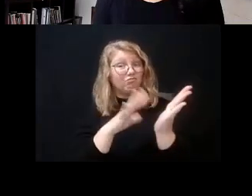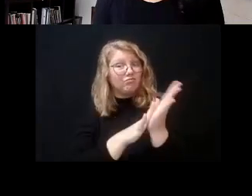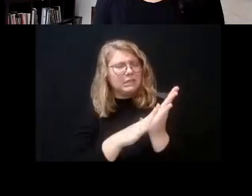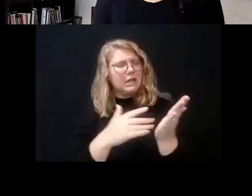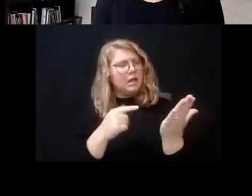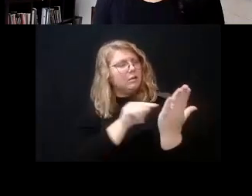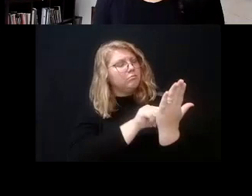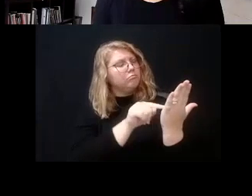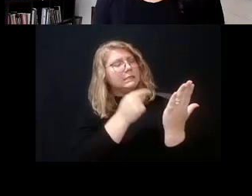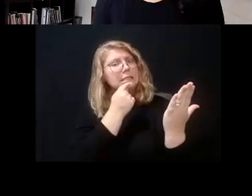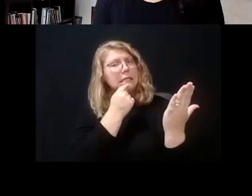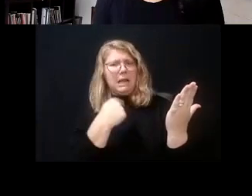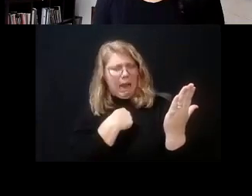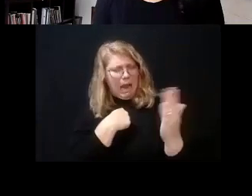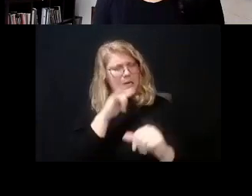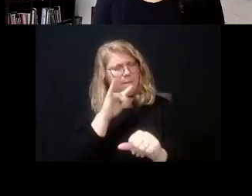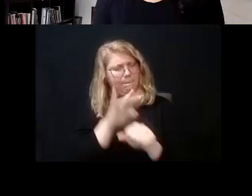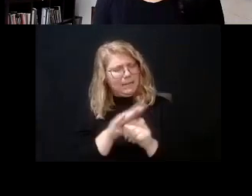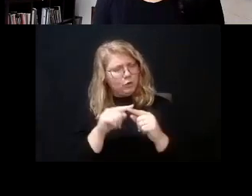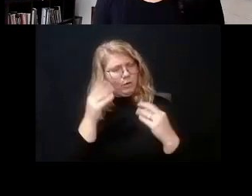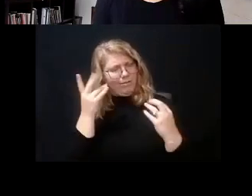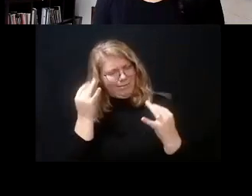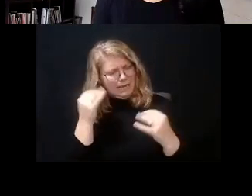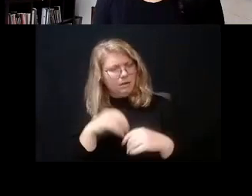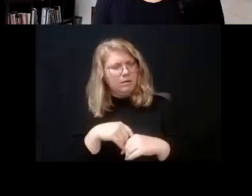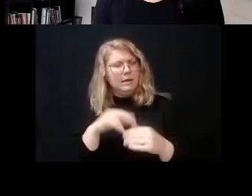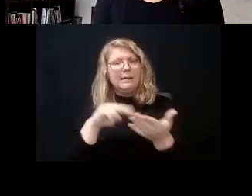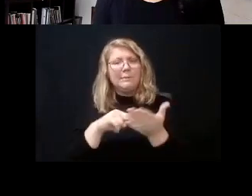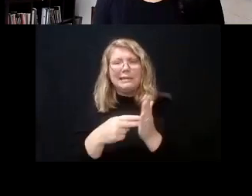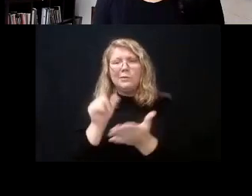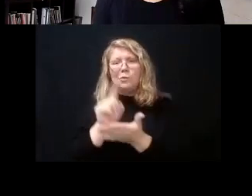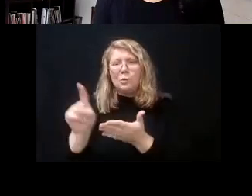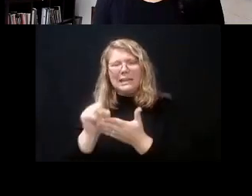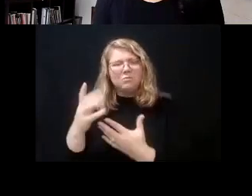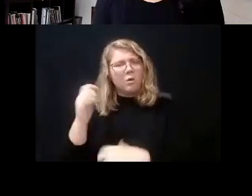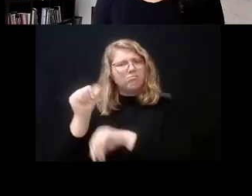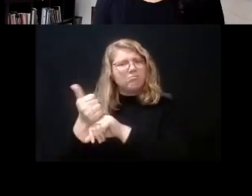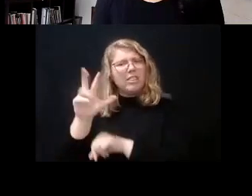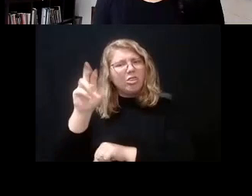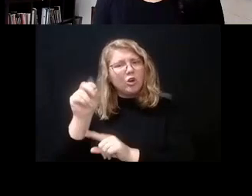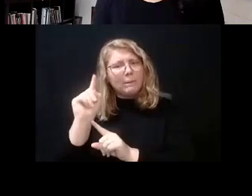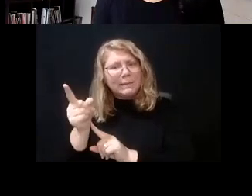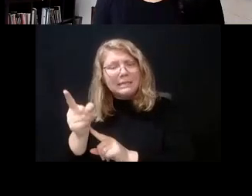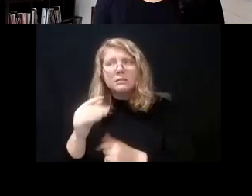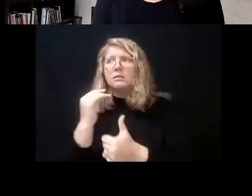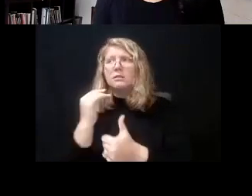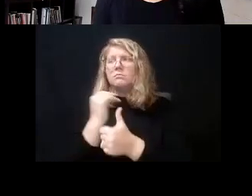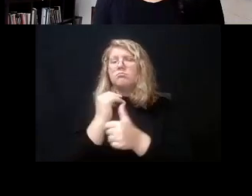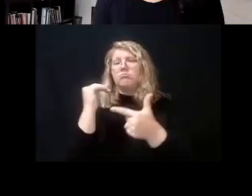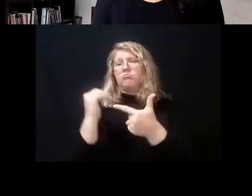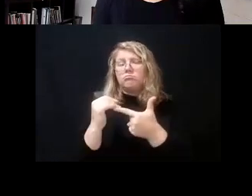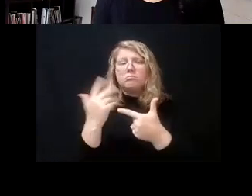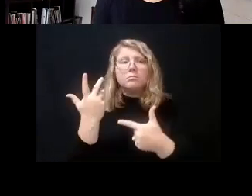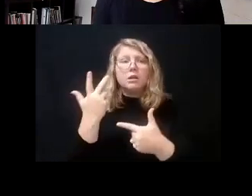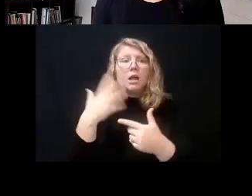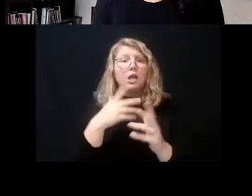to get to think about this, to carve out a half an hour every week, or I'm going to talk to my board about it, or whatever that is.